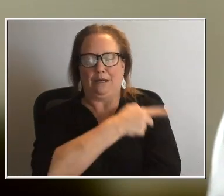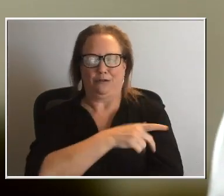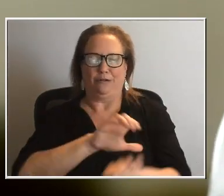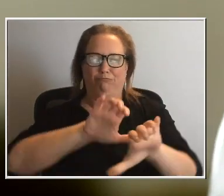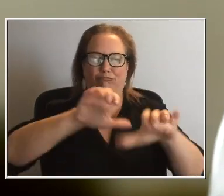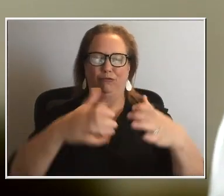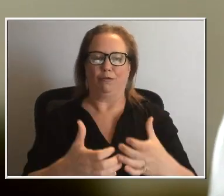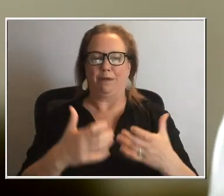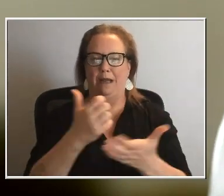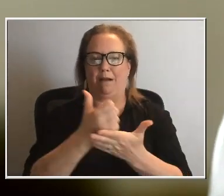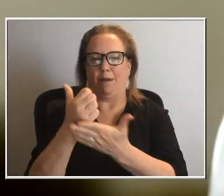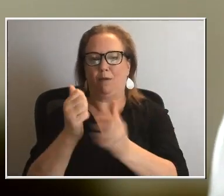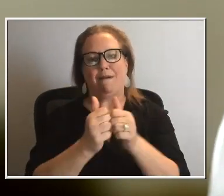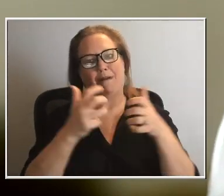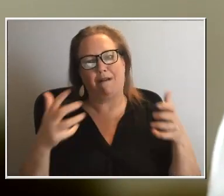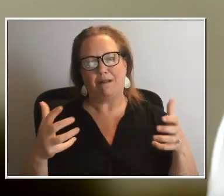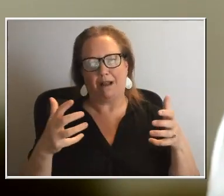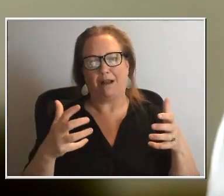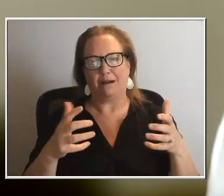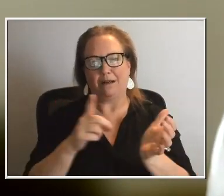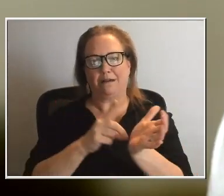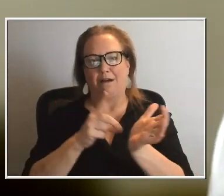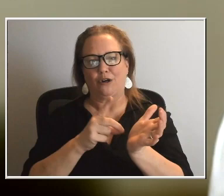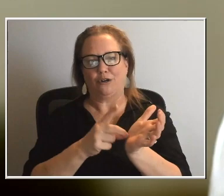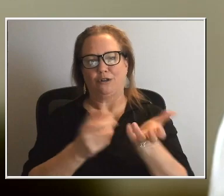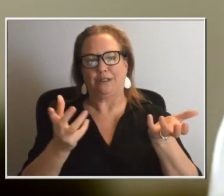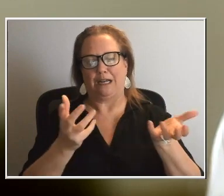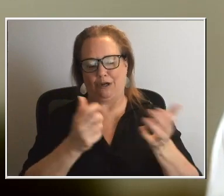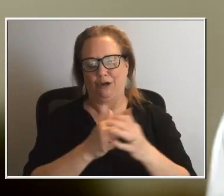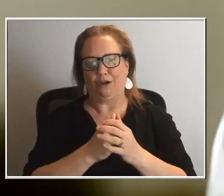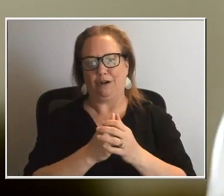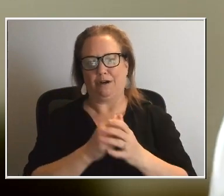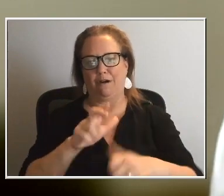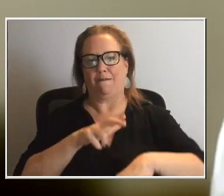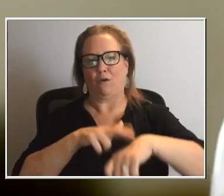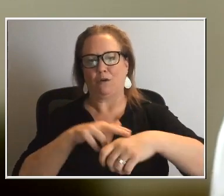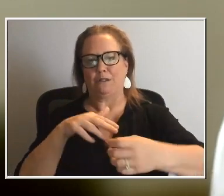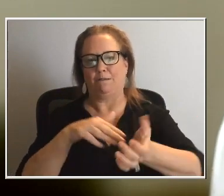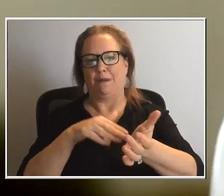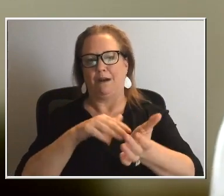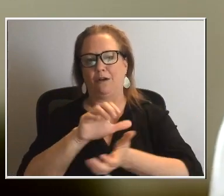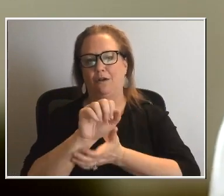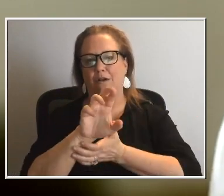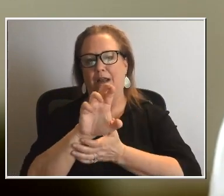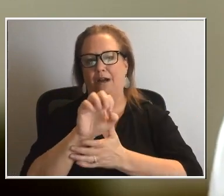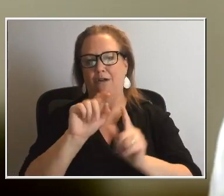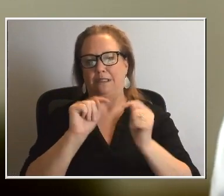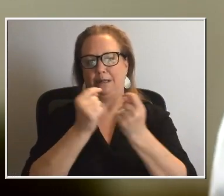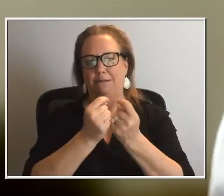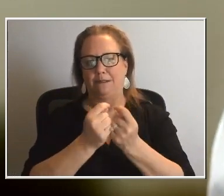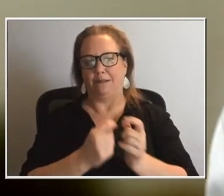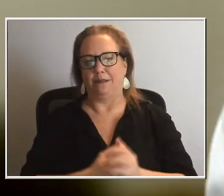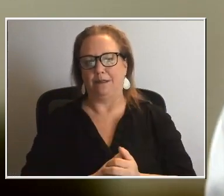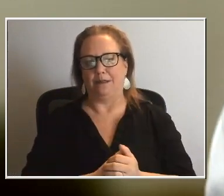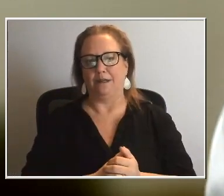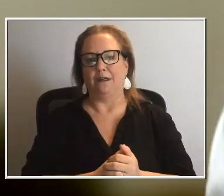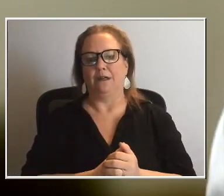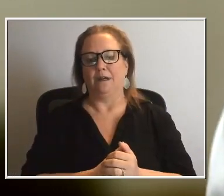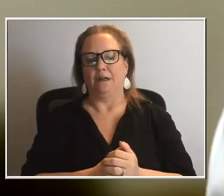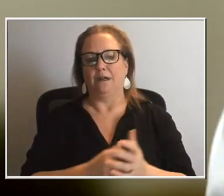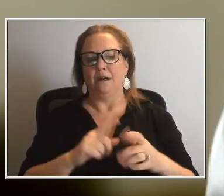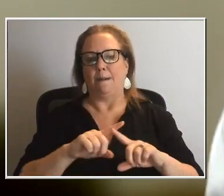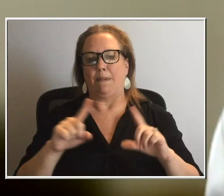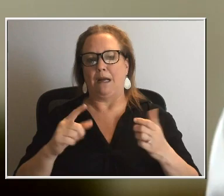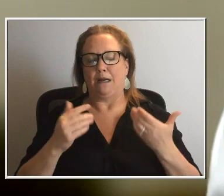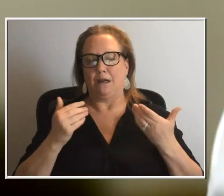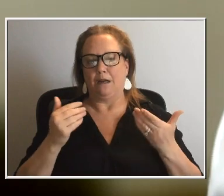to help, and we have a lot of doctors down here, and of course medical care teams doing that. So it's really good. But